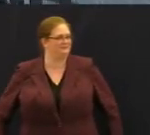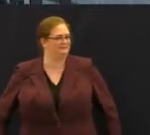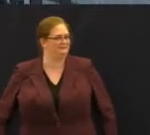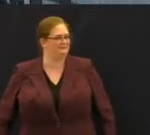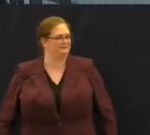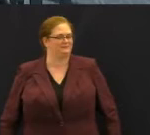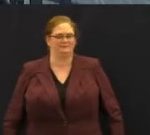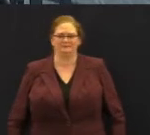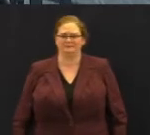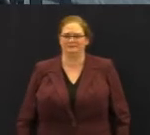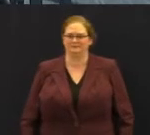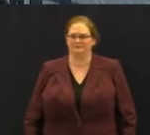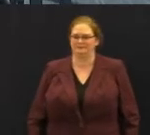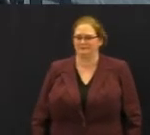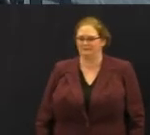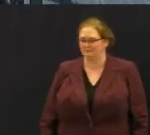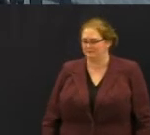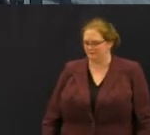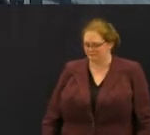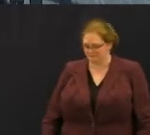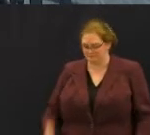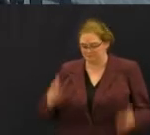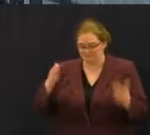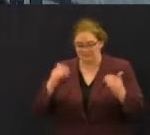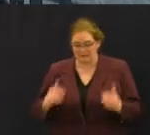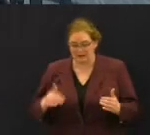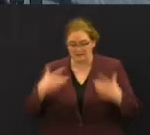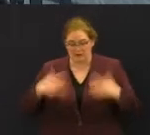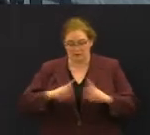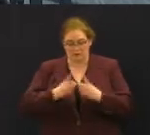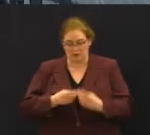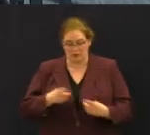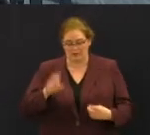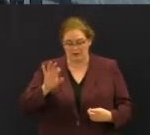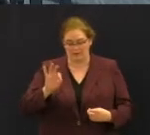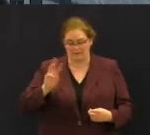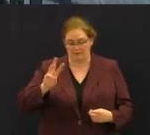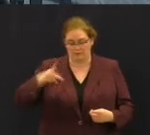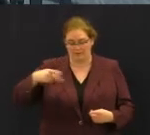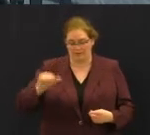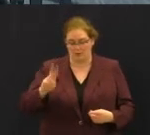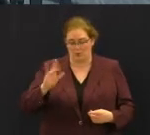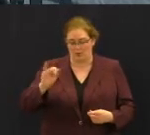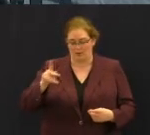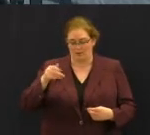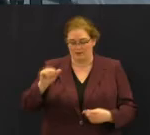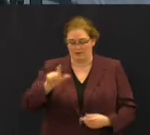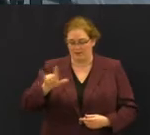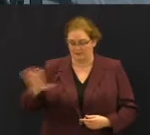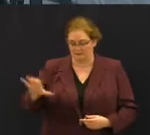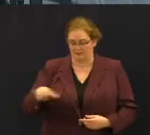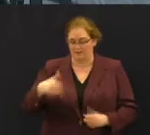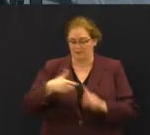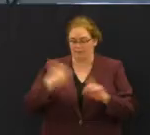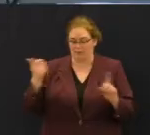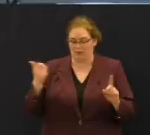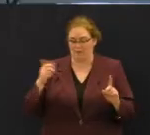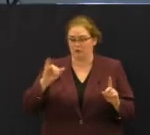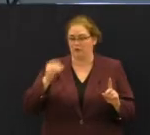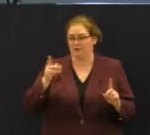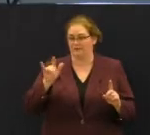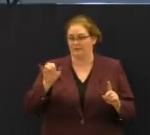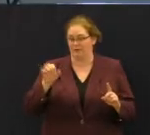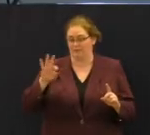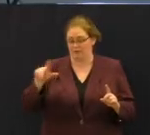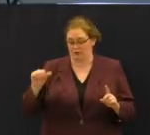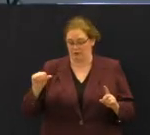Thank you, that's great. Next is under the Health Department, FWPA Warwick Plaza LLC out of Jacksonville,